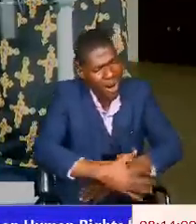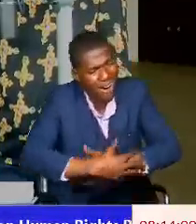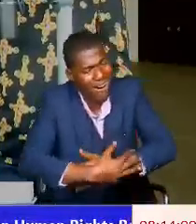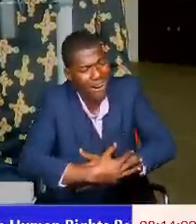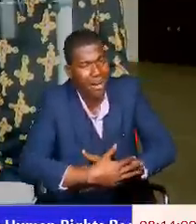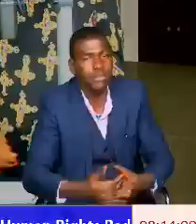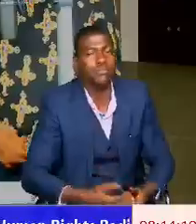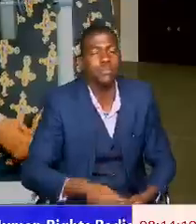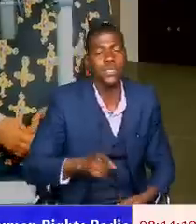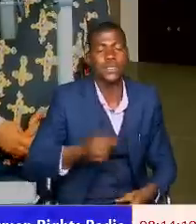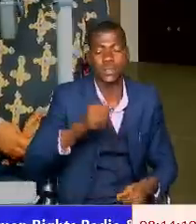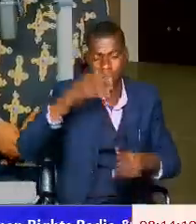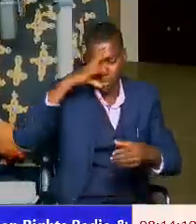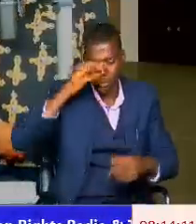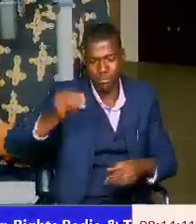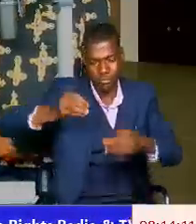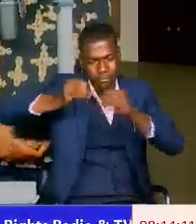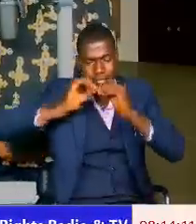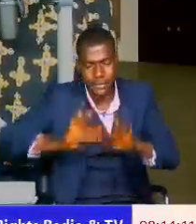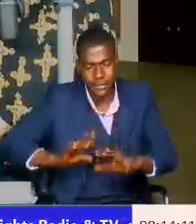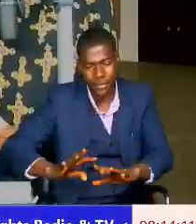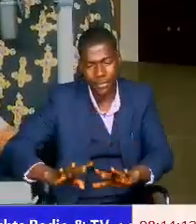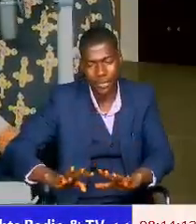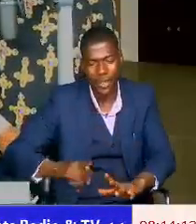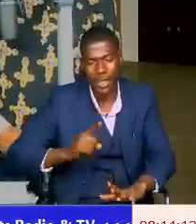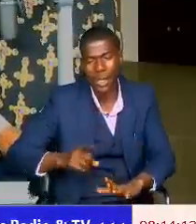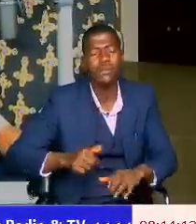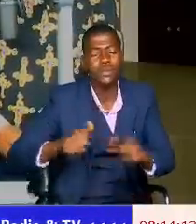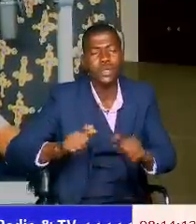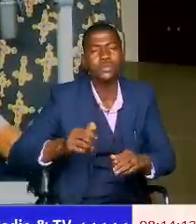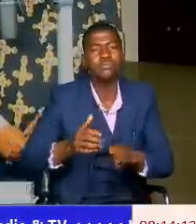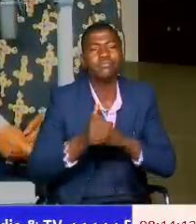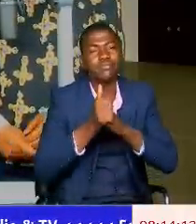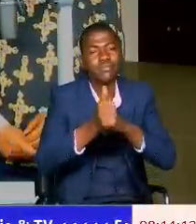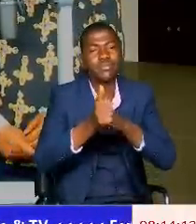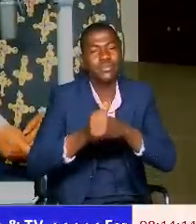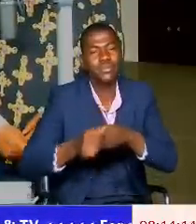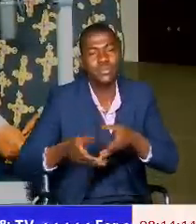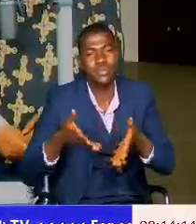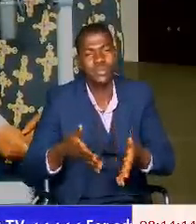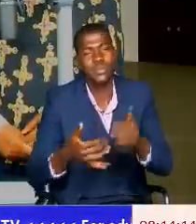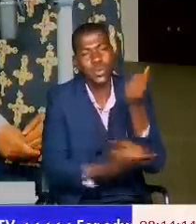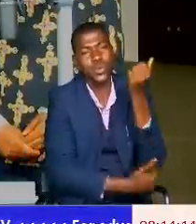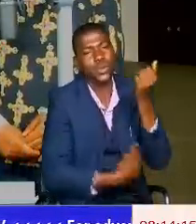God bless this man. Amen. May God give this man the leadership of this country. Amen.